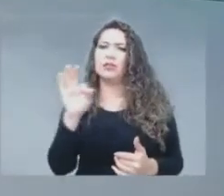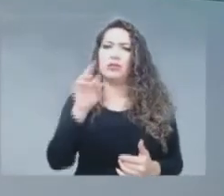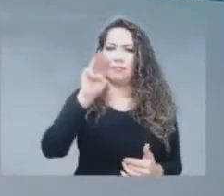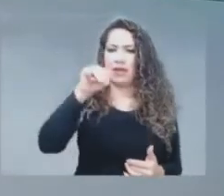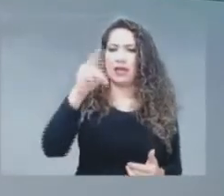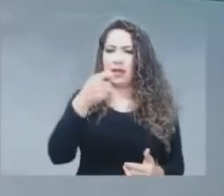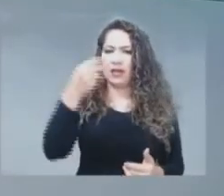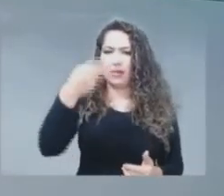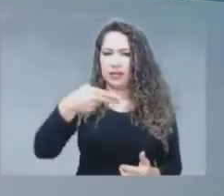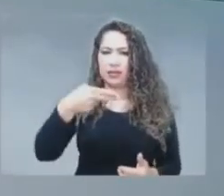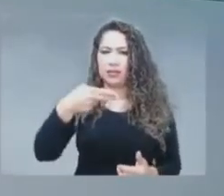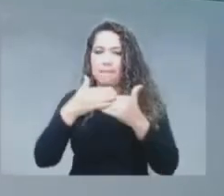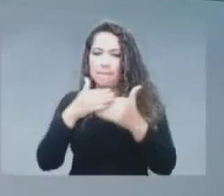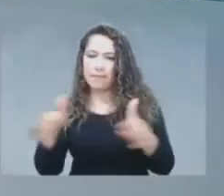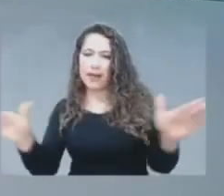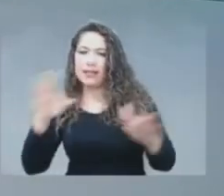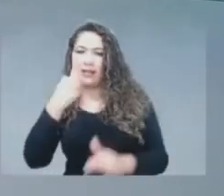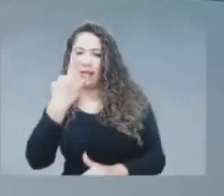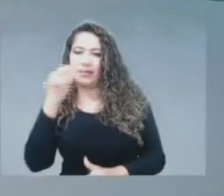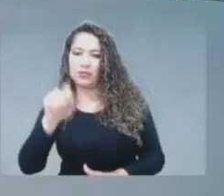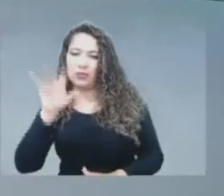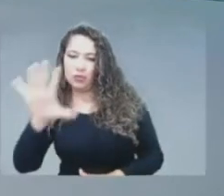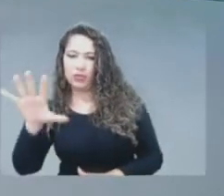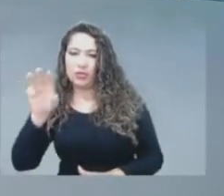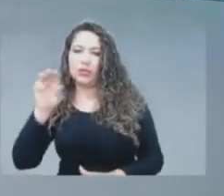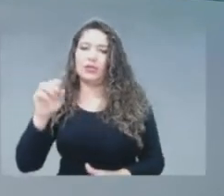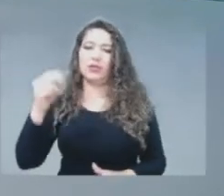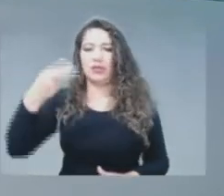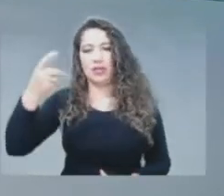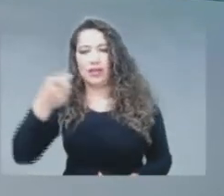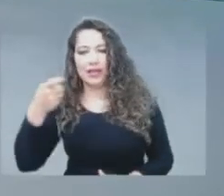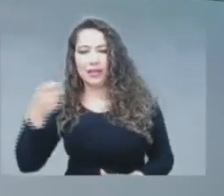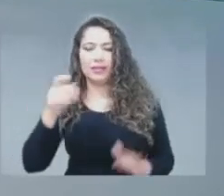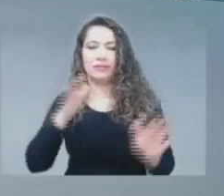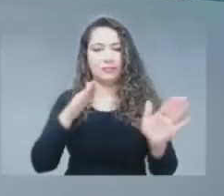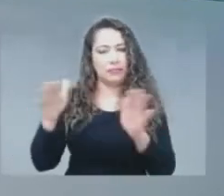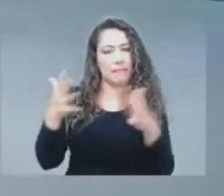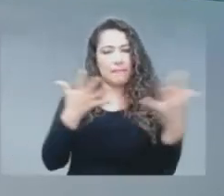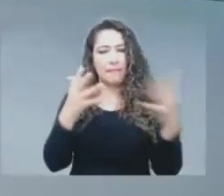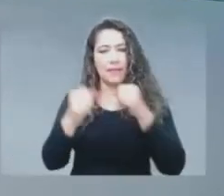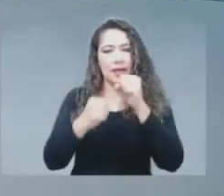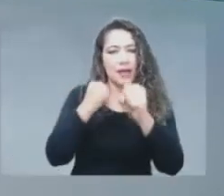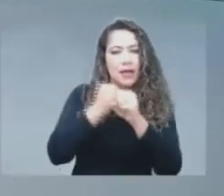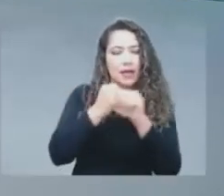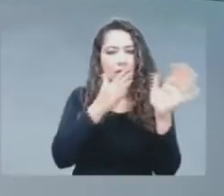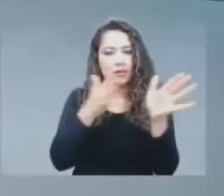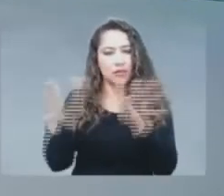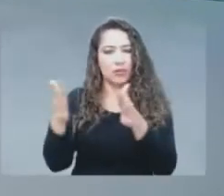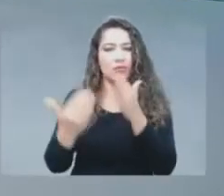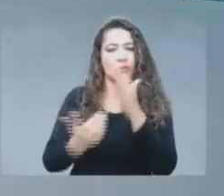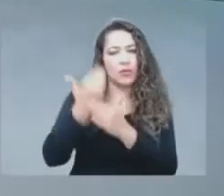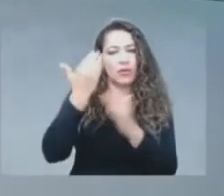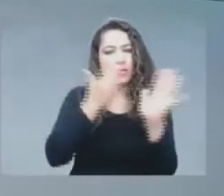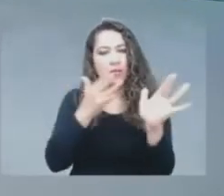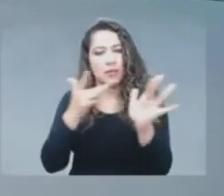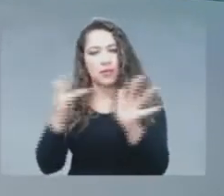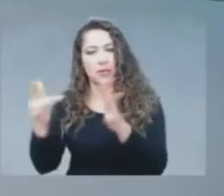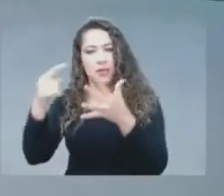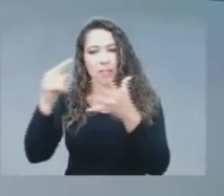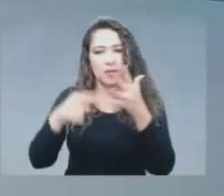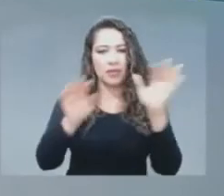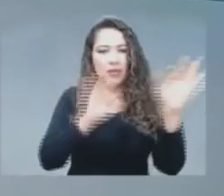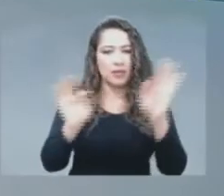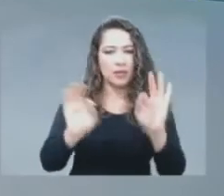in the 3.5 gigahertz band. And we are going to have, within the next few years, new contributions.